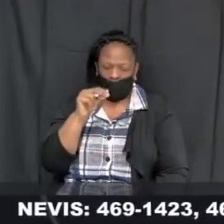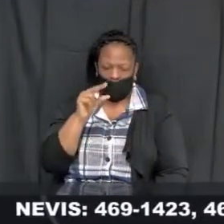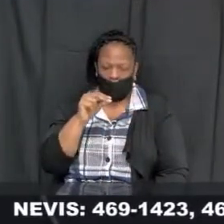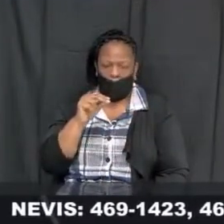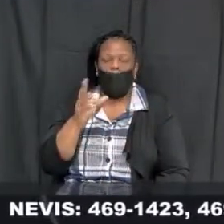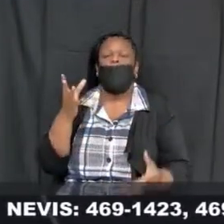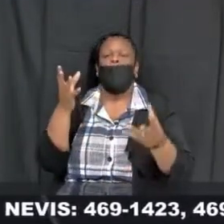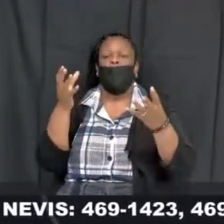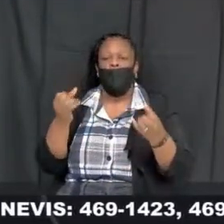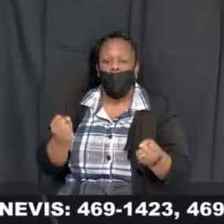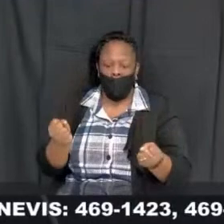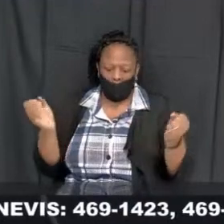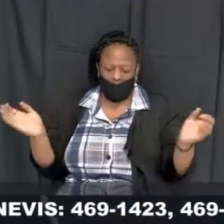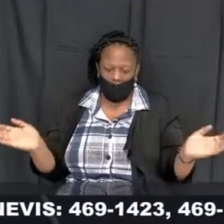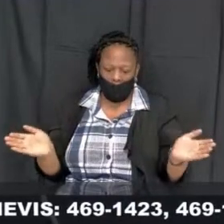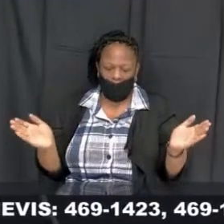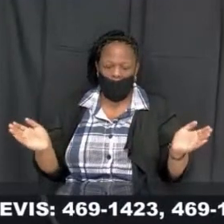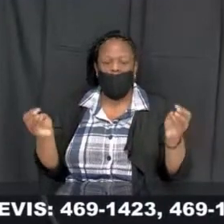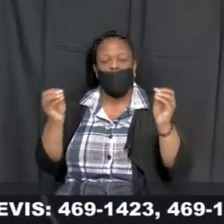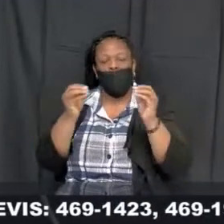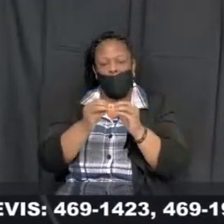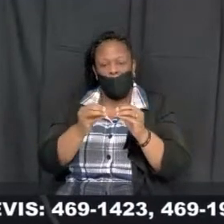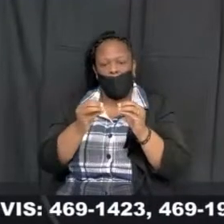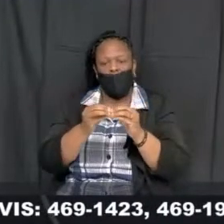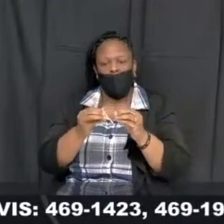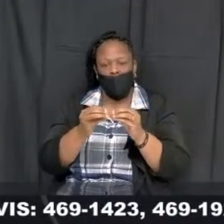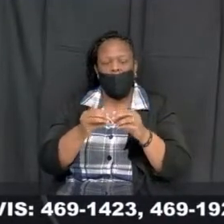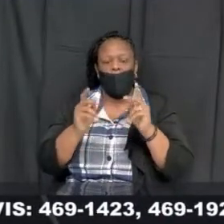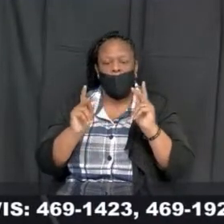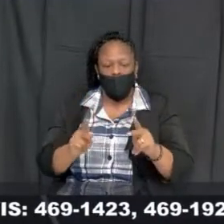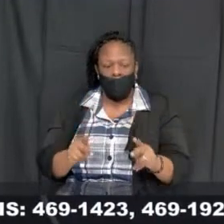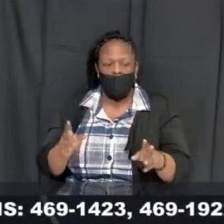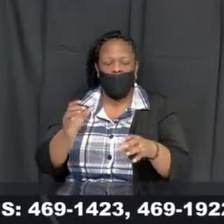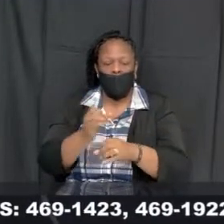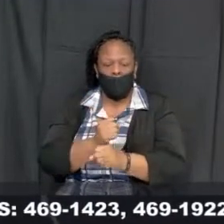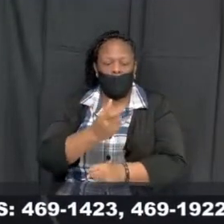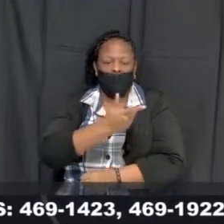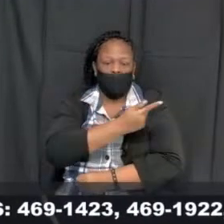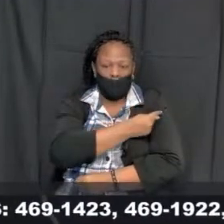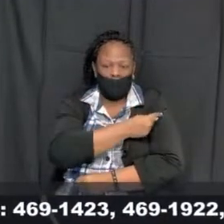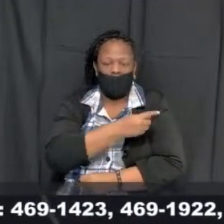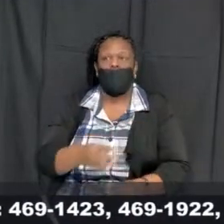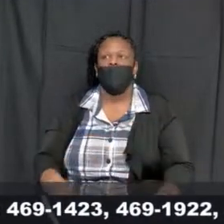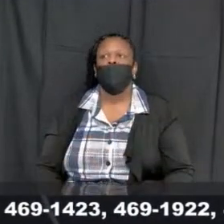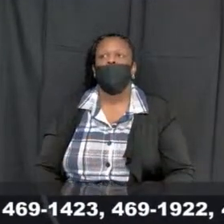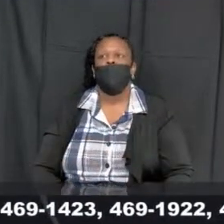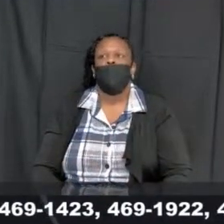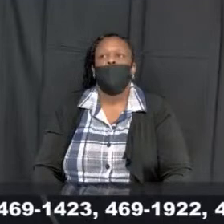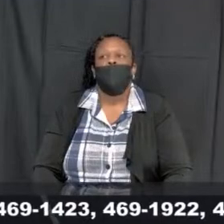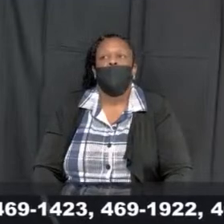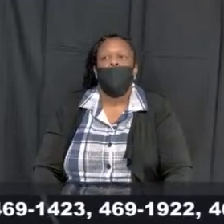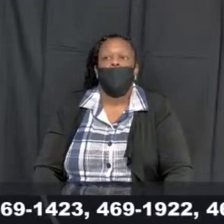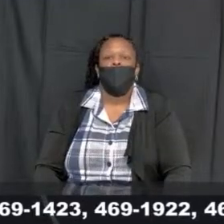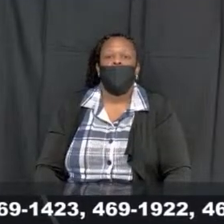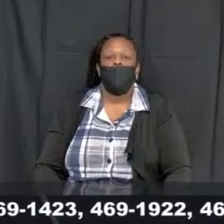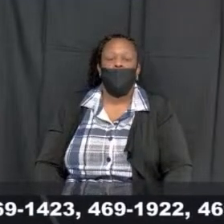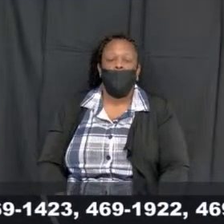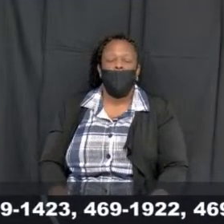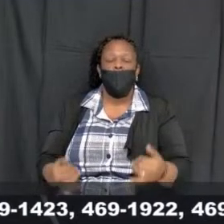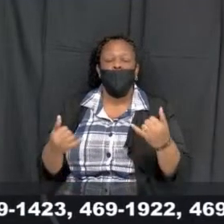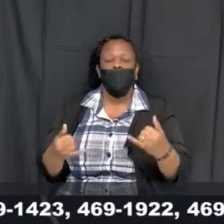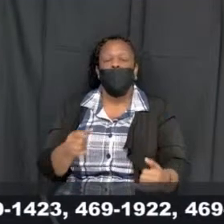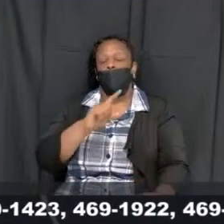beyond 70% and people to continue to receive the vaccination. We have come to the question and